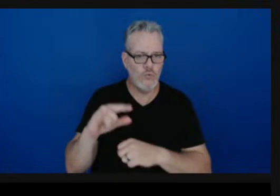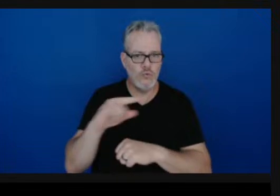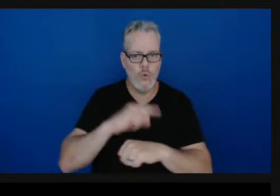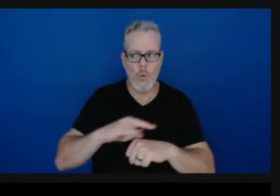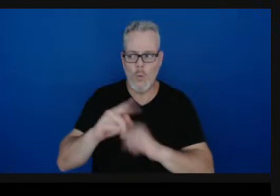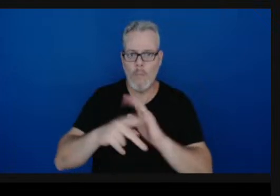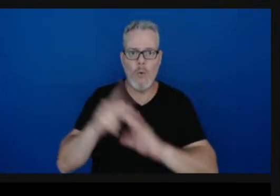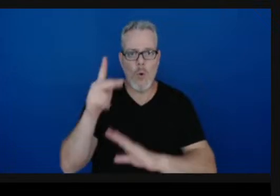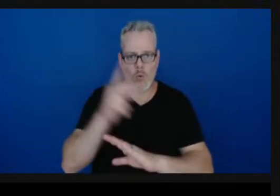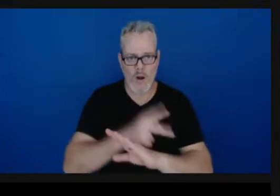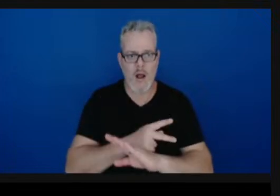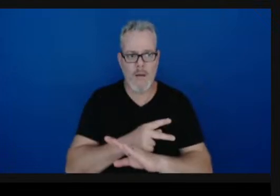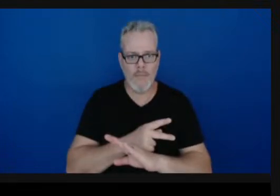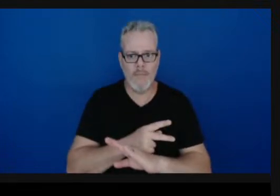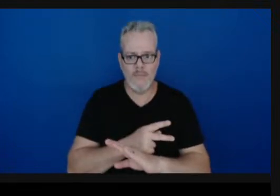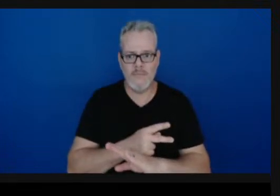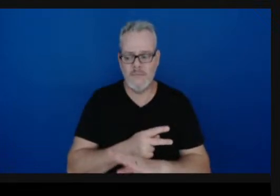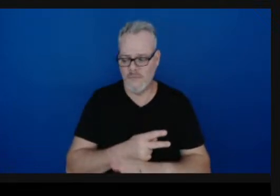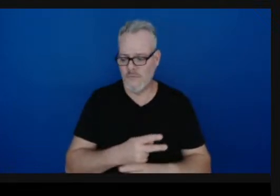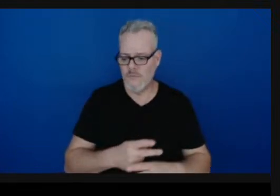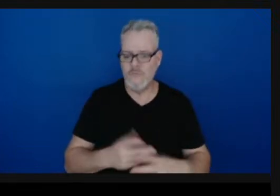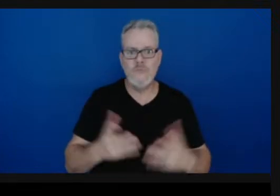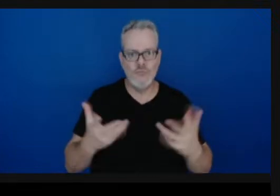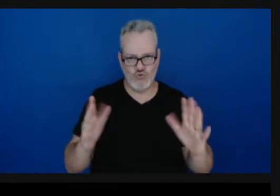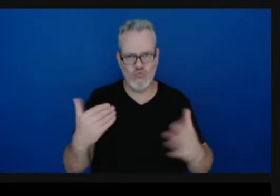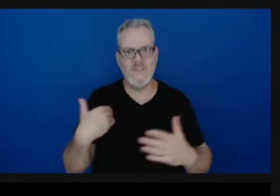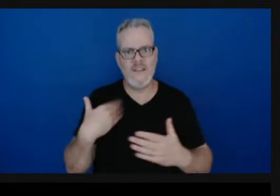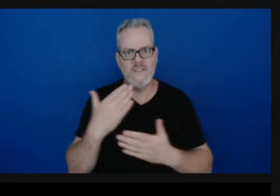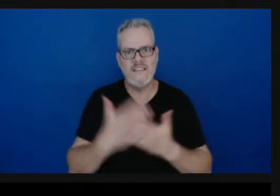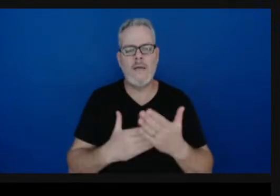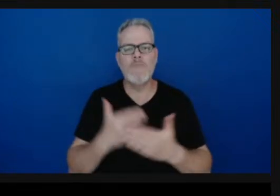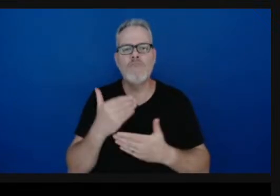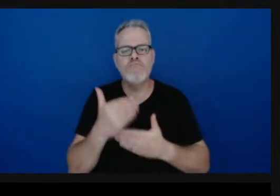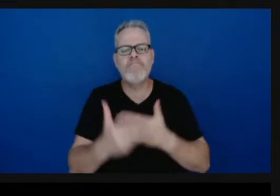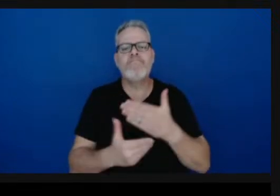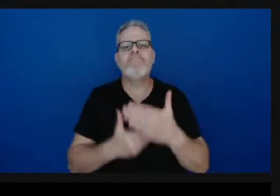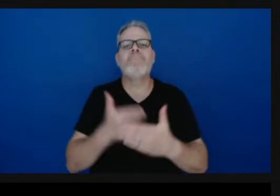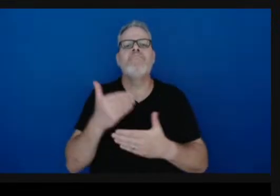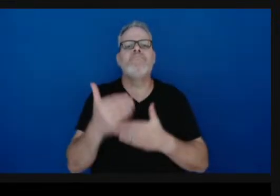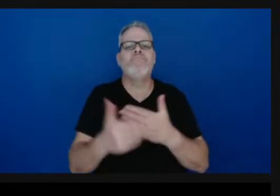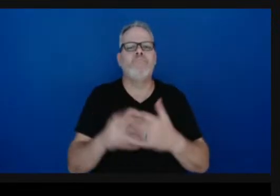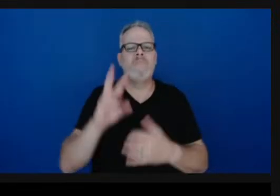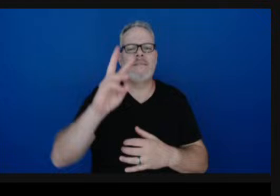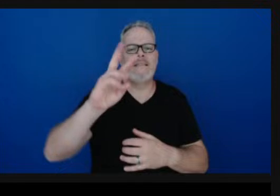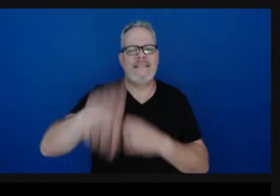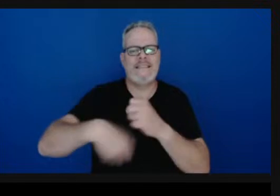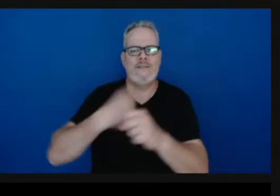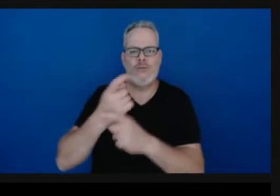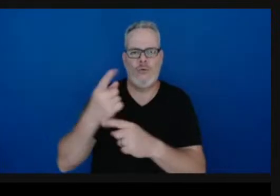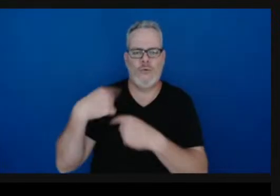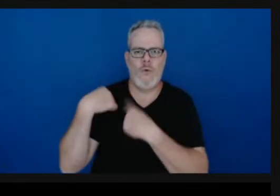the ground already. So yeah, there's some movement, and that's happened since 2018 and was inspired by 2018. So